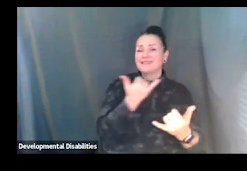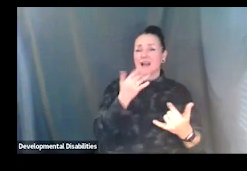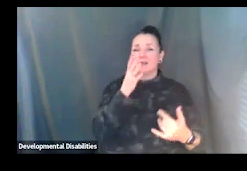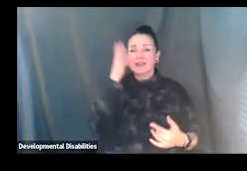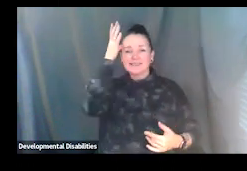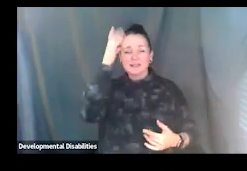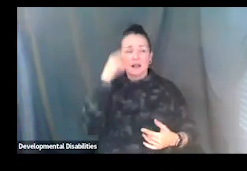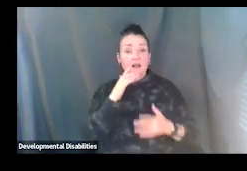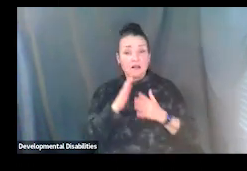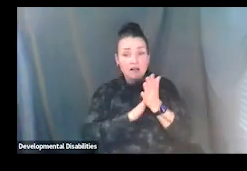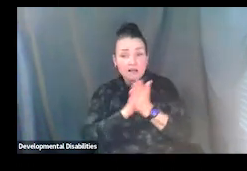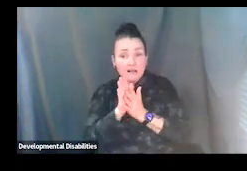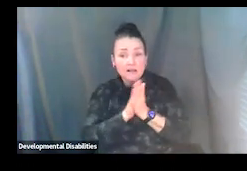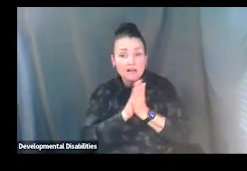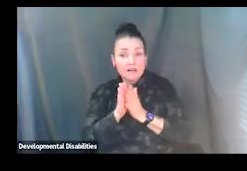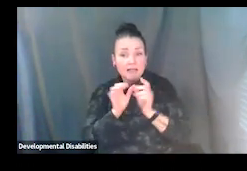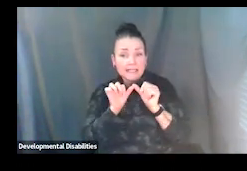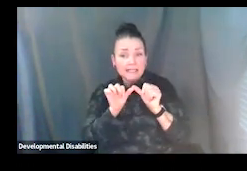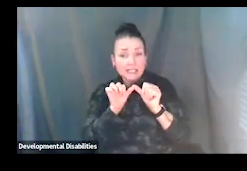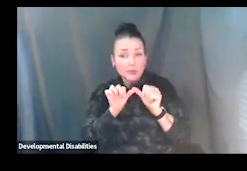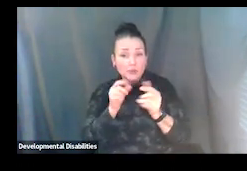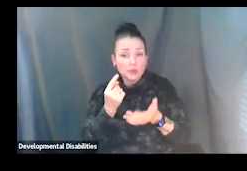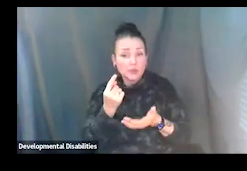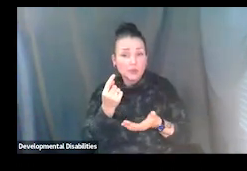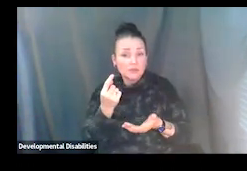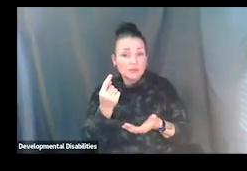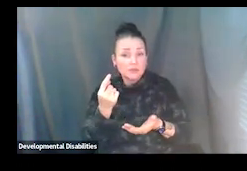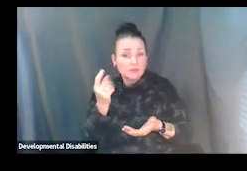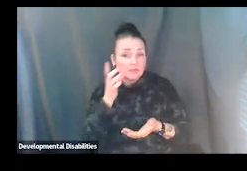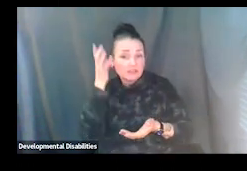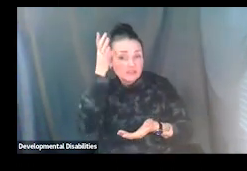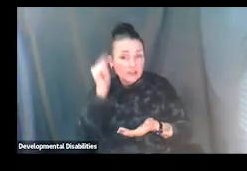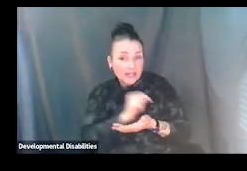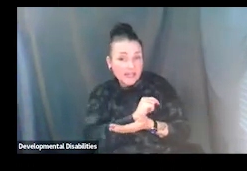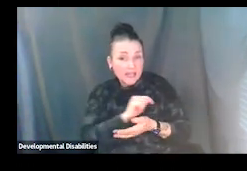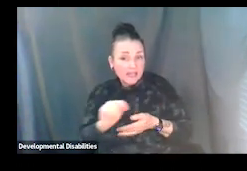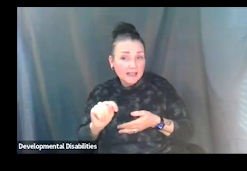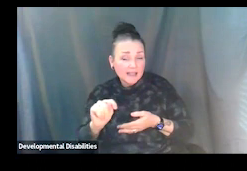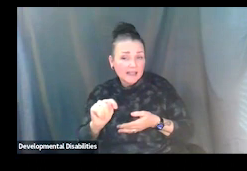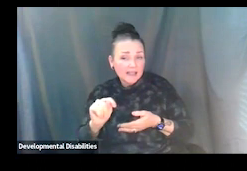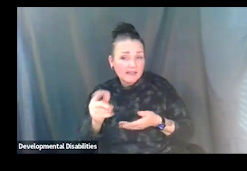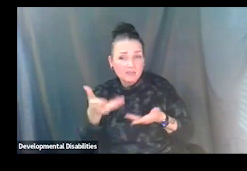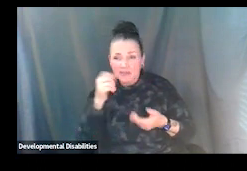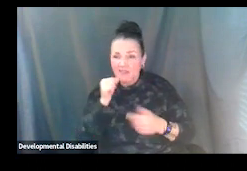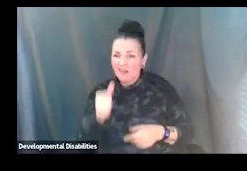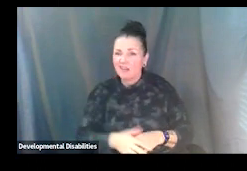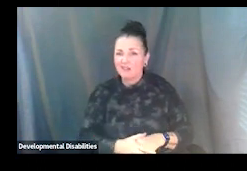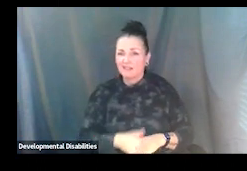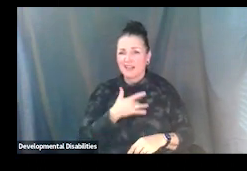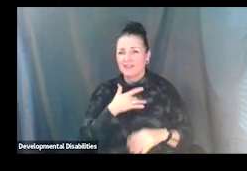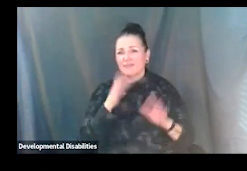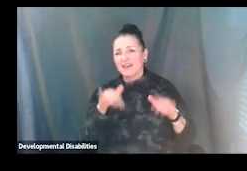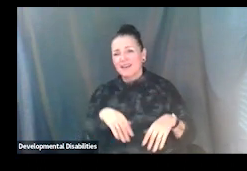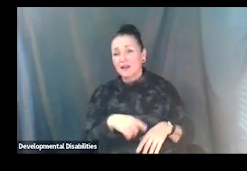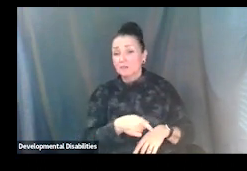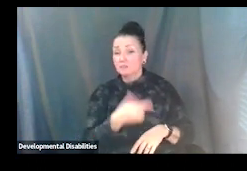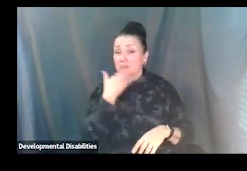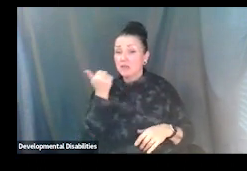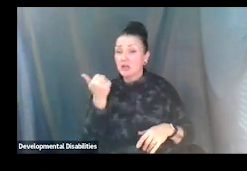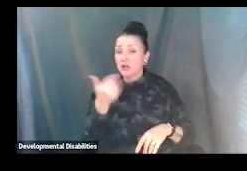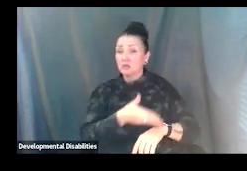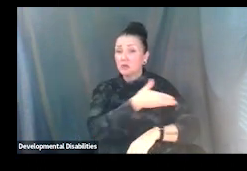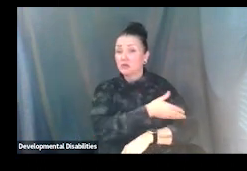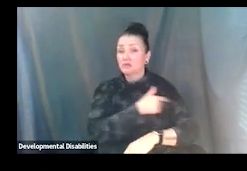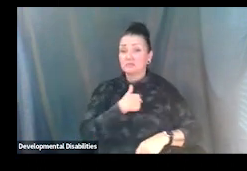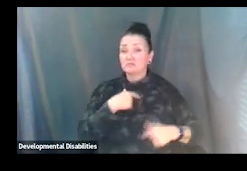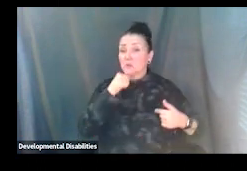sometimes in the back of my mind, that if we make it too easy, and which is not to say that we want to make things hard for people, but I think we really have to push the idea that